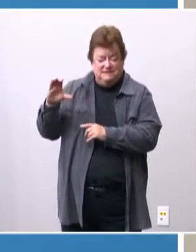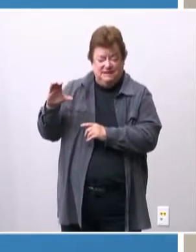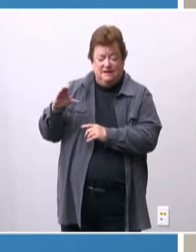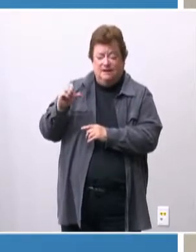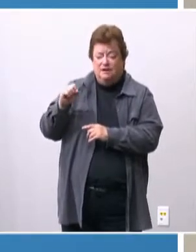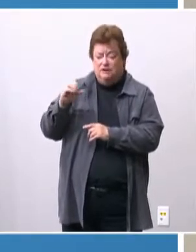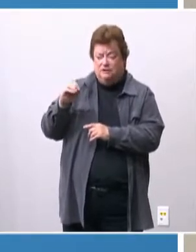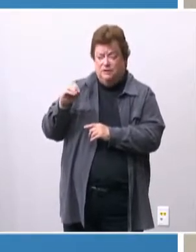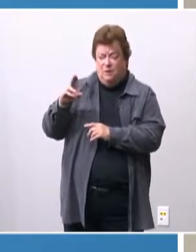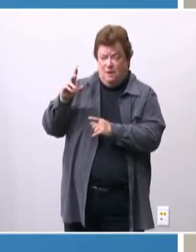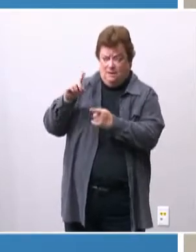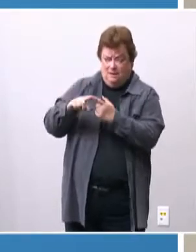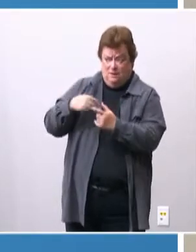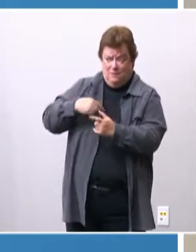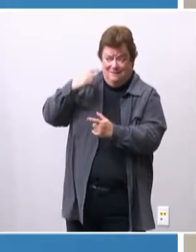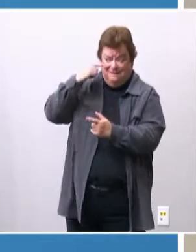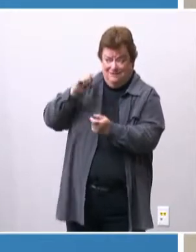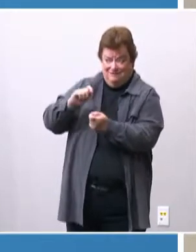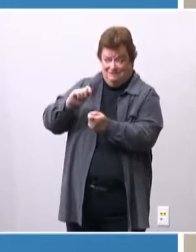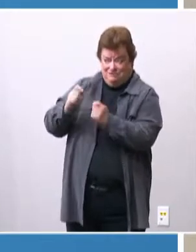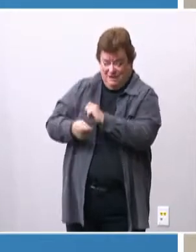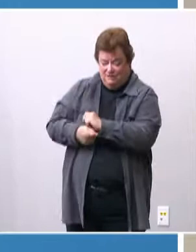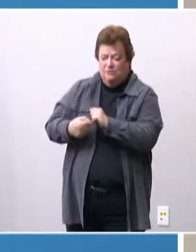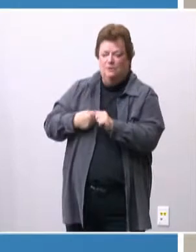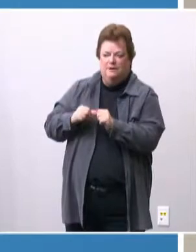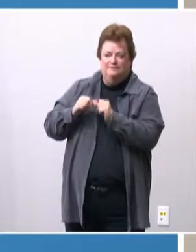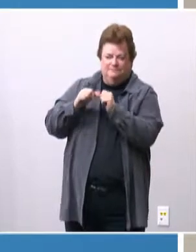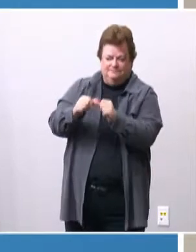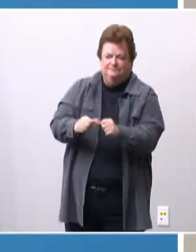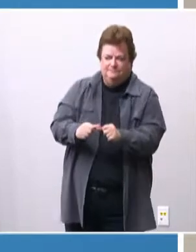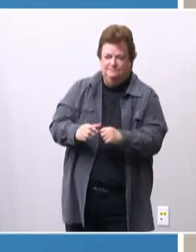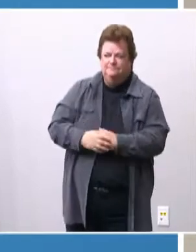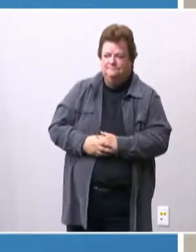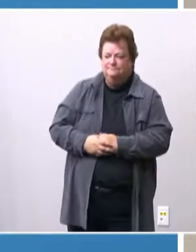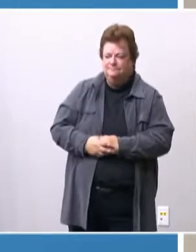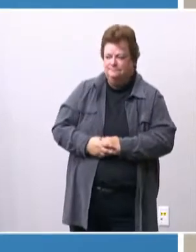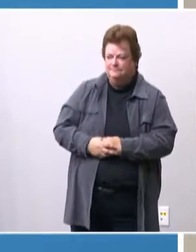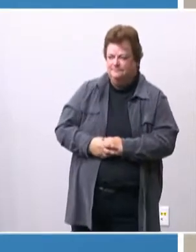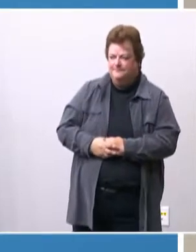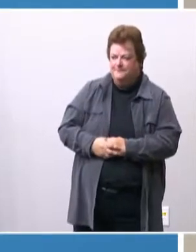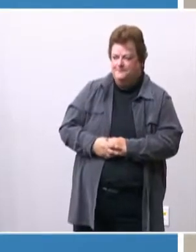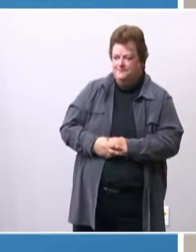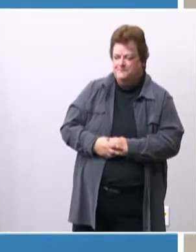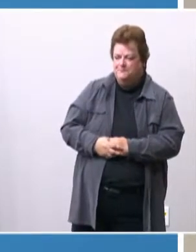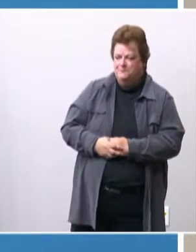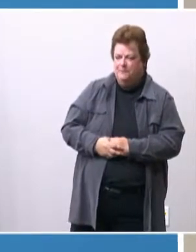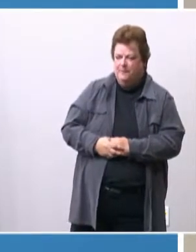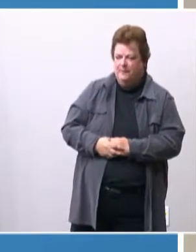changes, that's what we intend to continue to do.